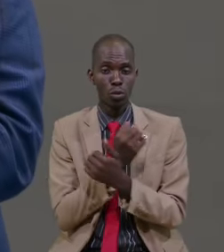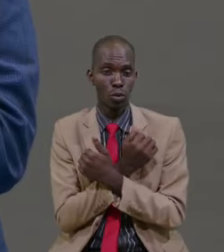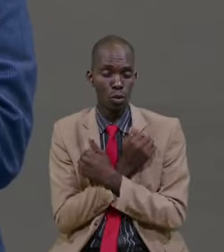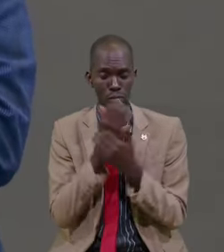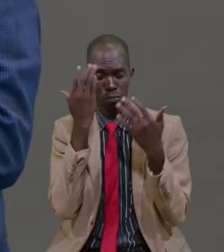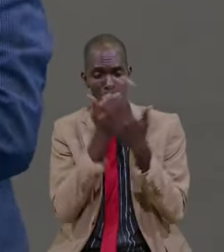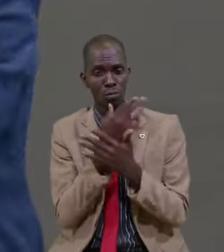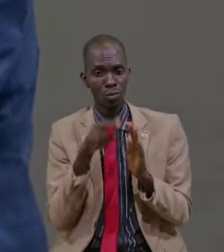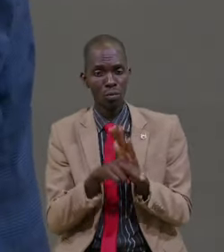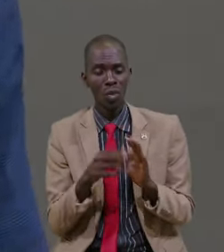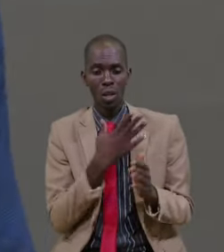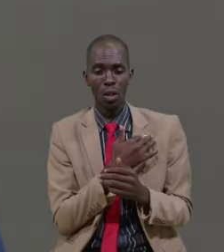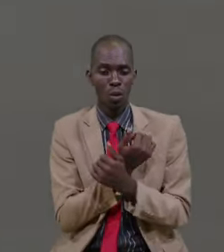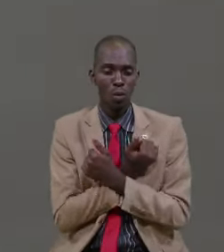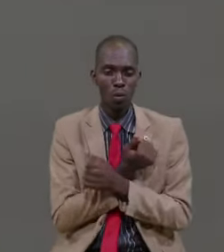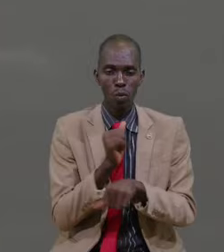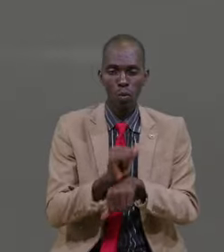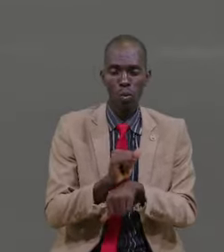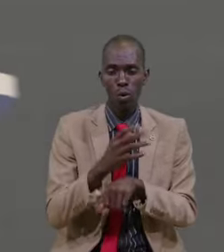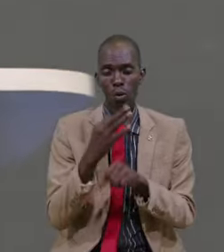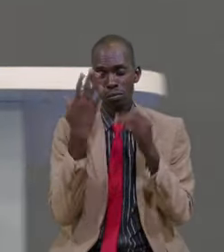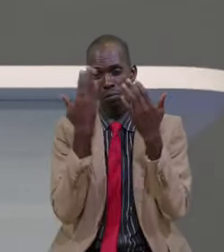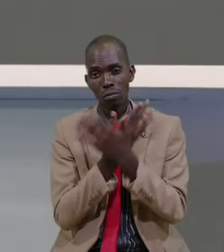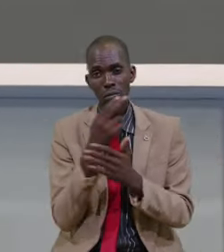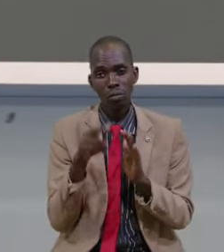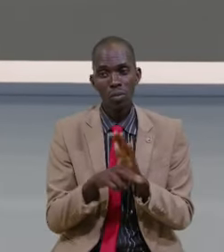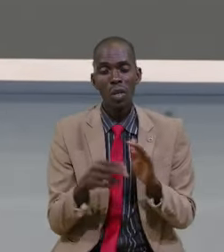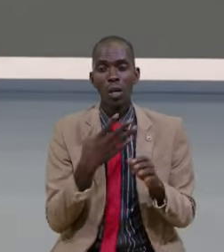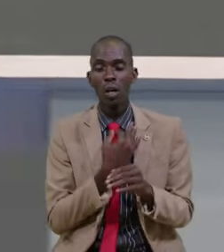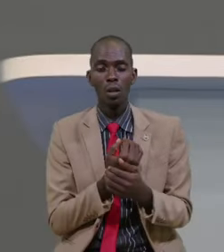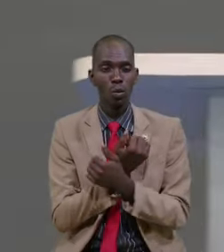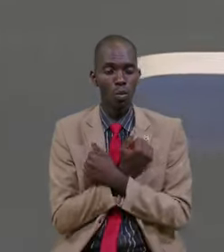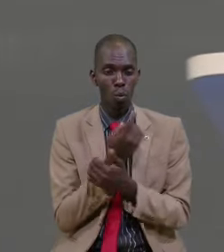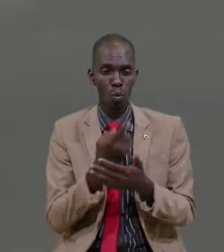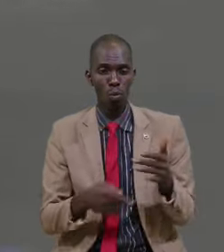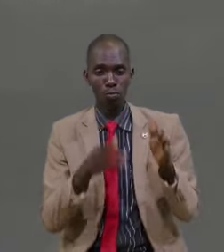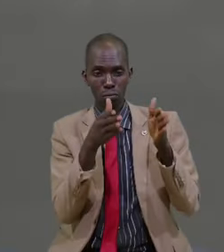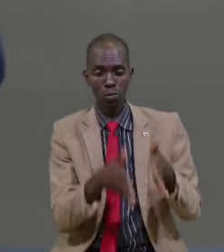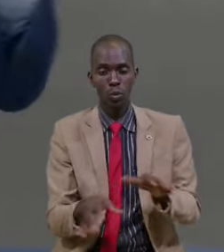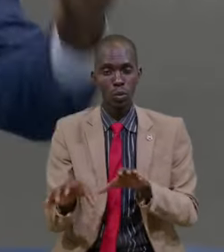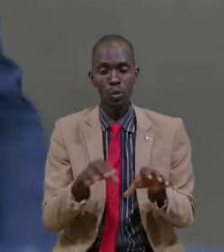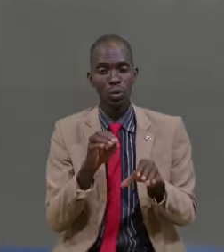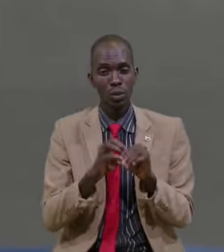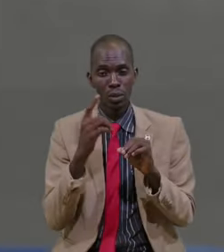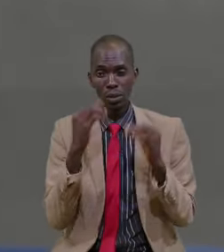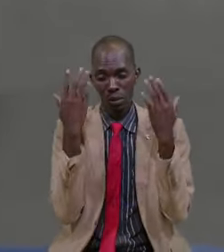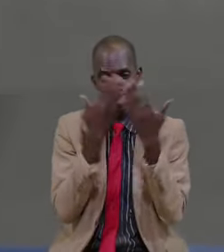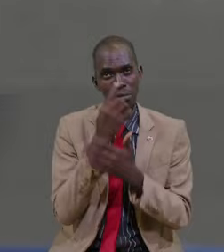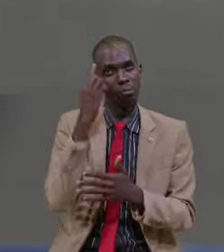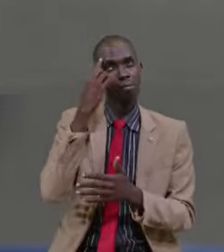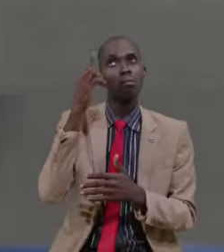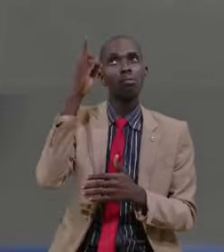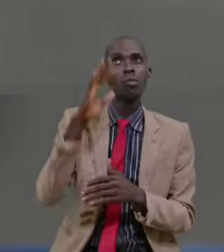of darkness, and he loves what he does in the dark, thinking that God will not see, God will not